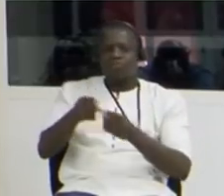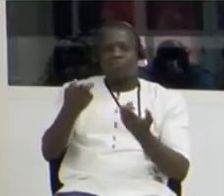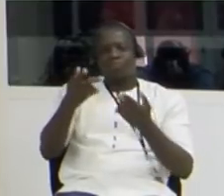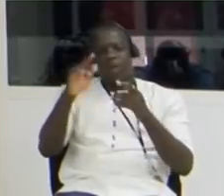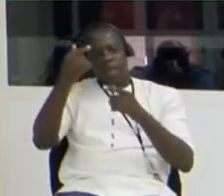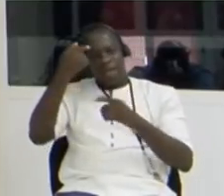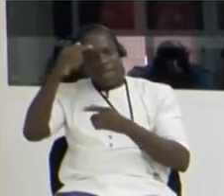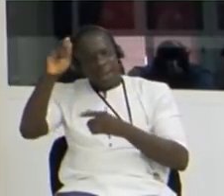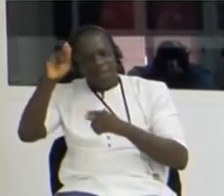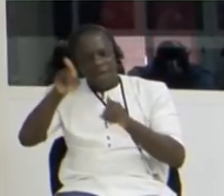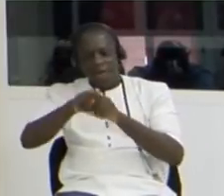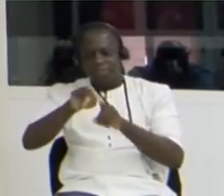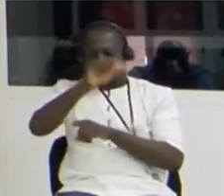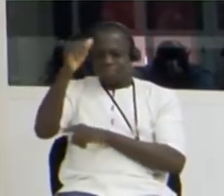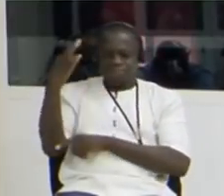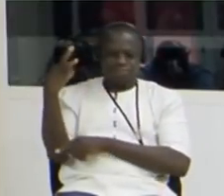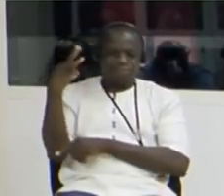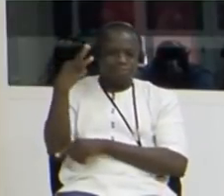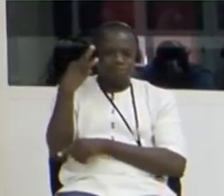and also the card work.